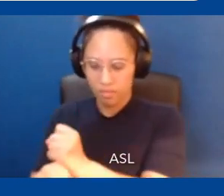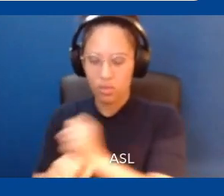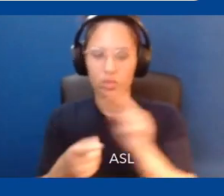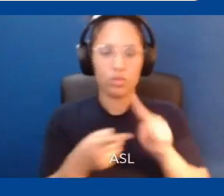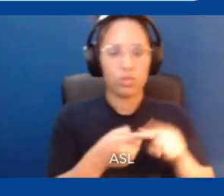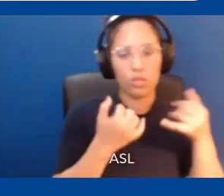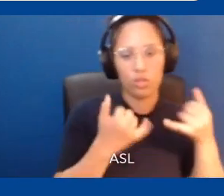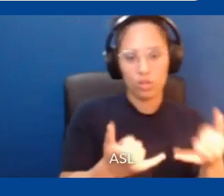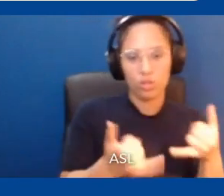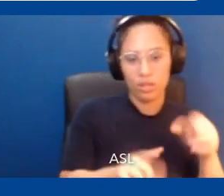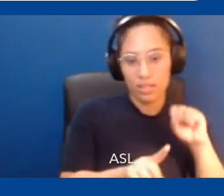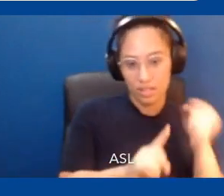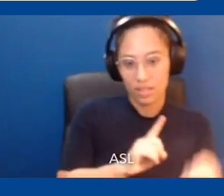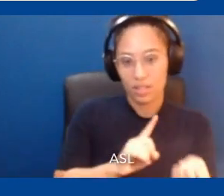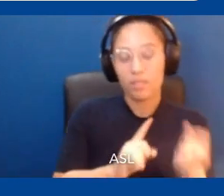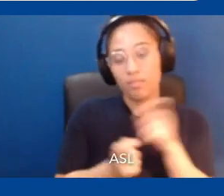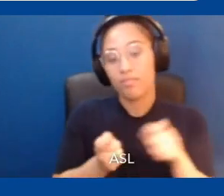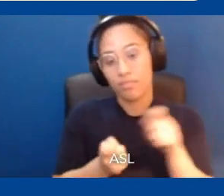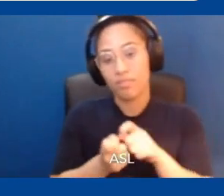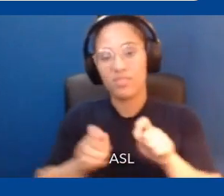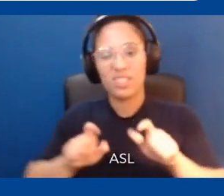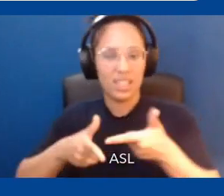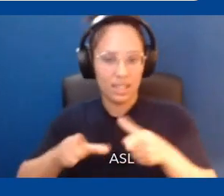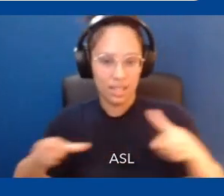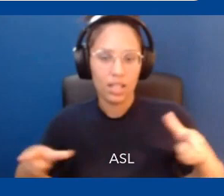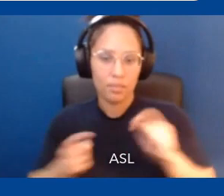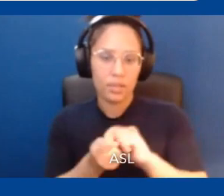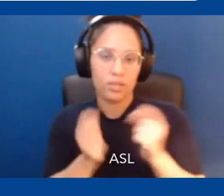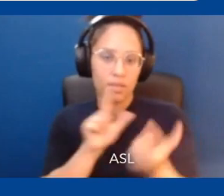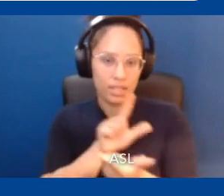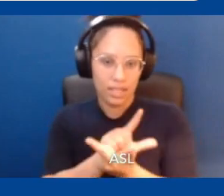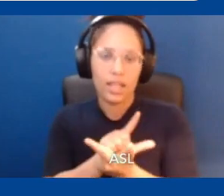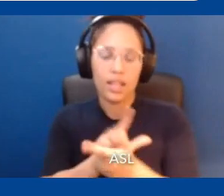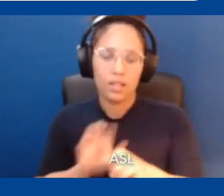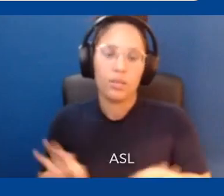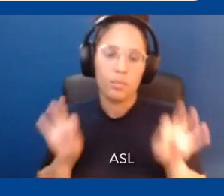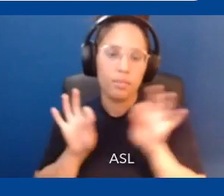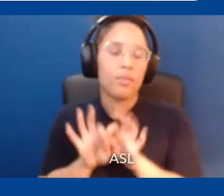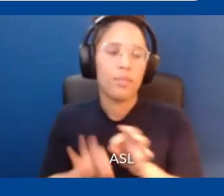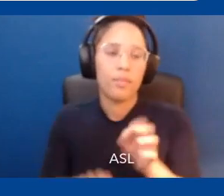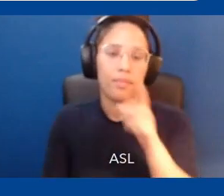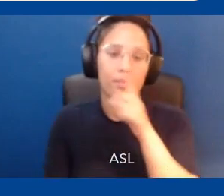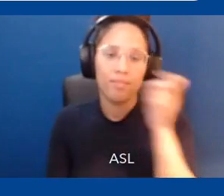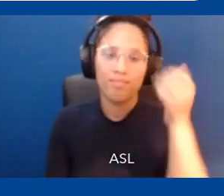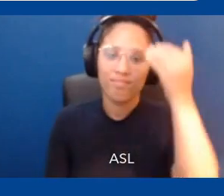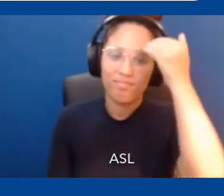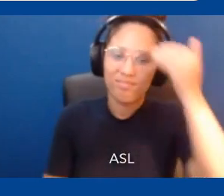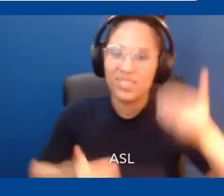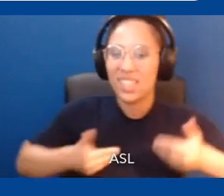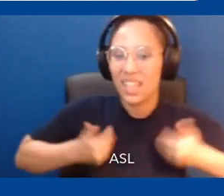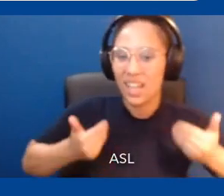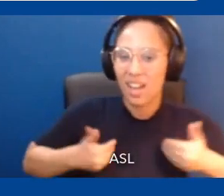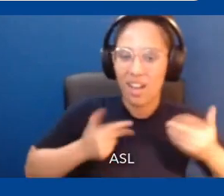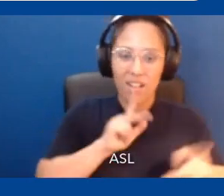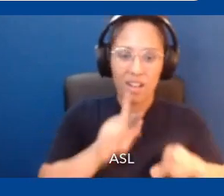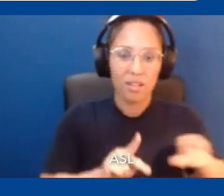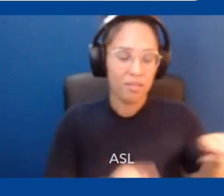the linguistic translation or language translation. I think because the young generation